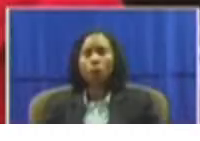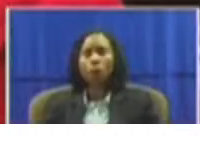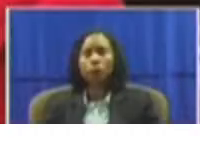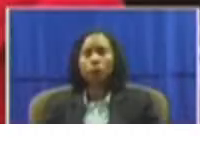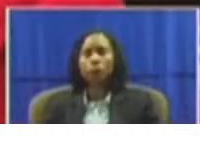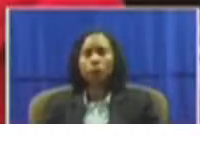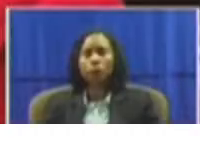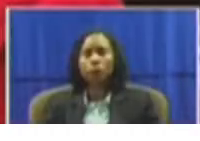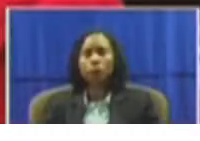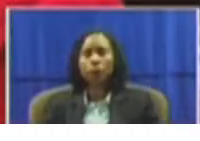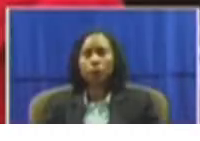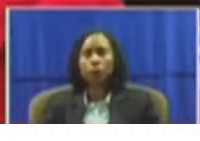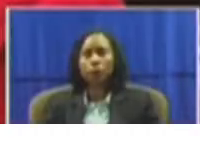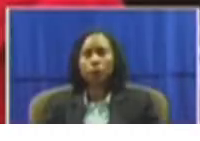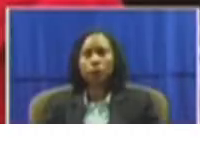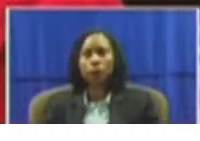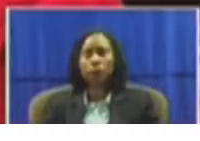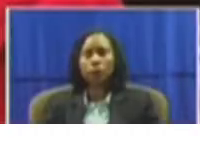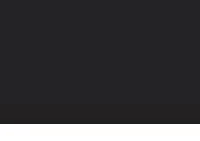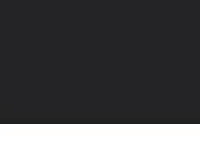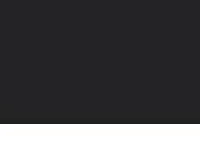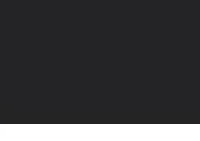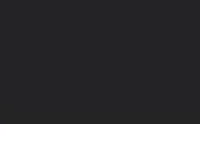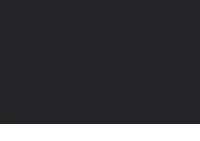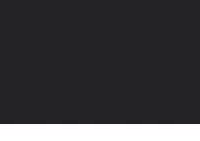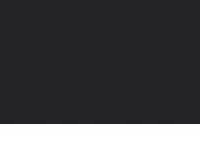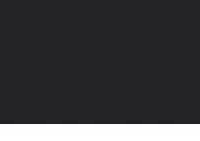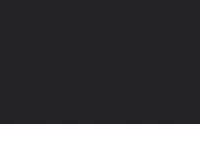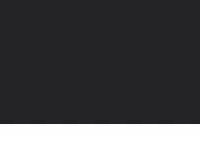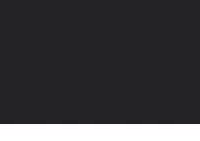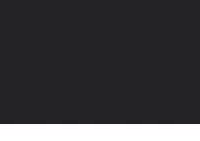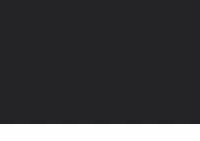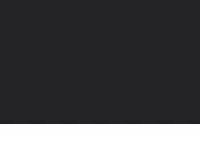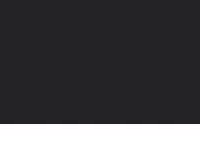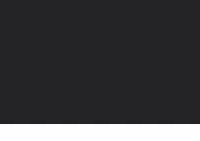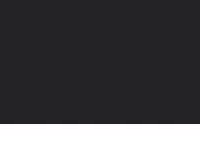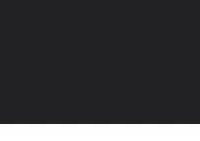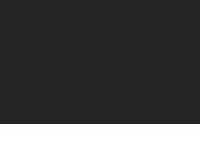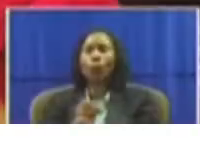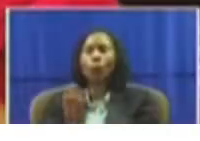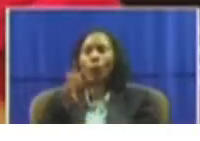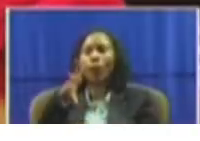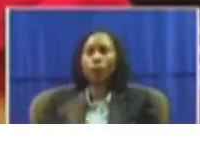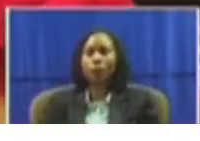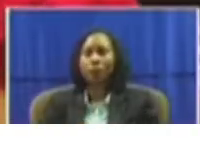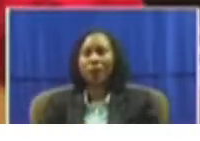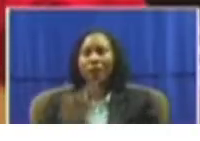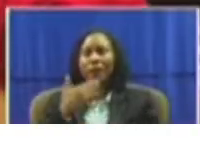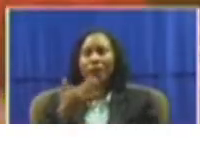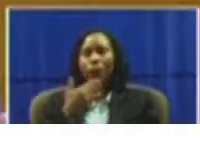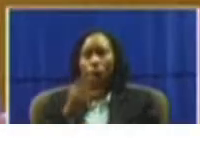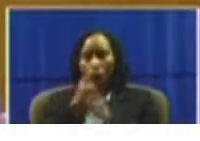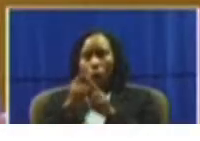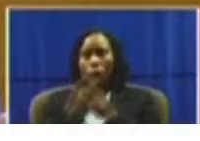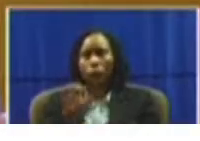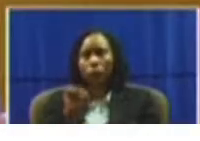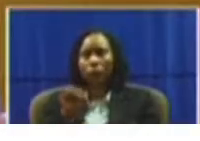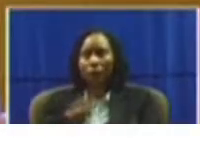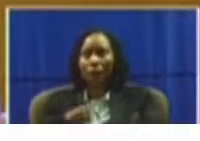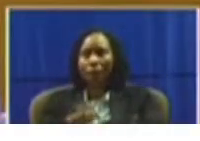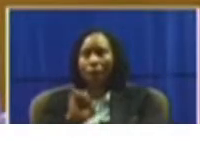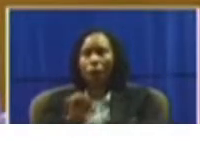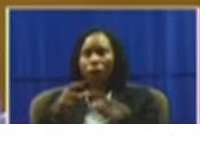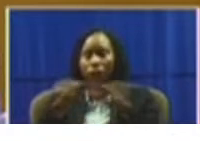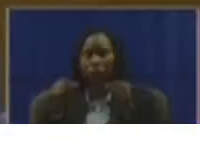are going to then remove the It won't happen, Floyd. It won't happen. Thank you, Honorable No secret ballot, Your Floyd. time is up.